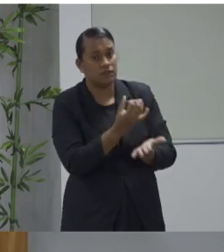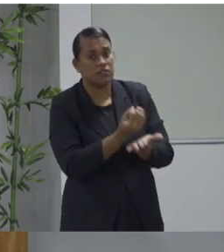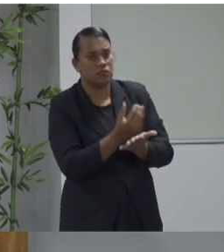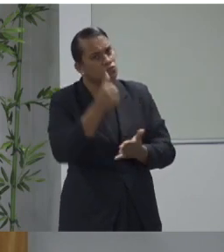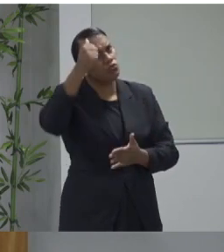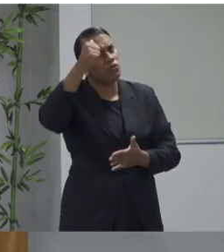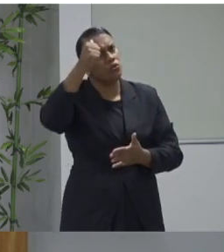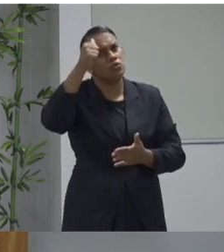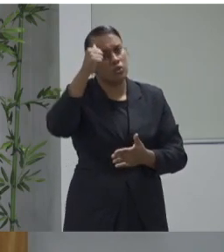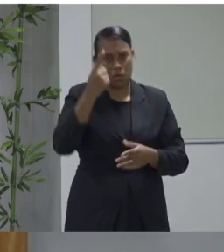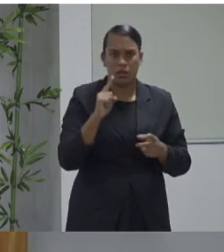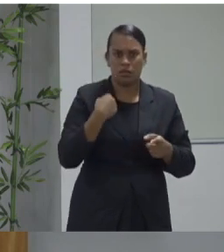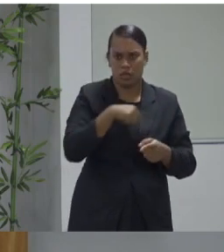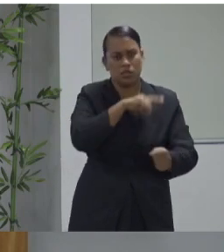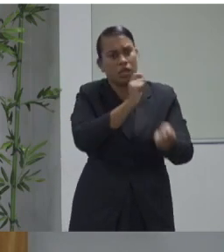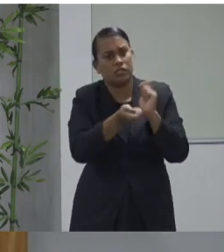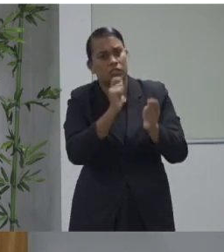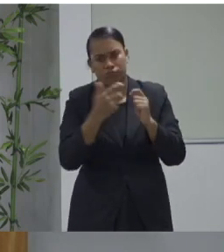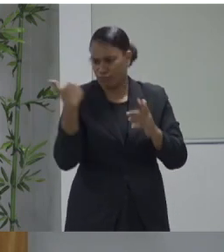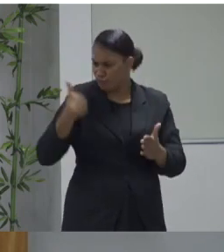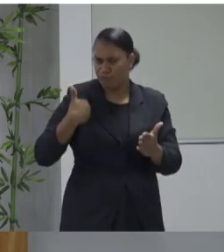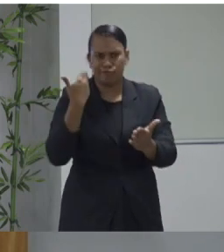out, and they are in the know.